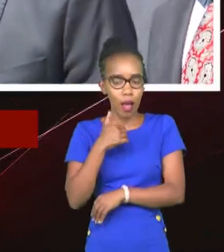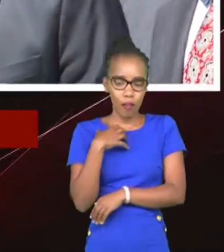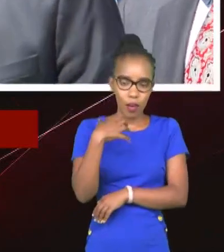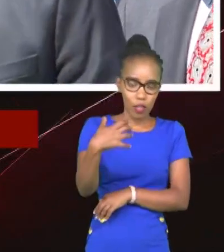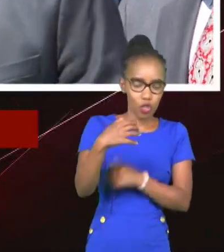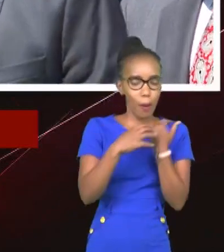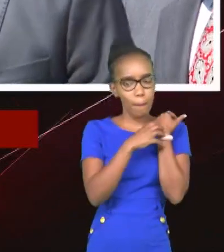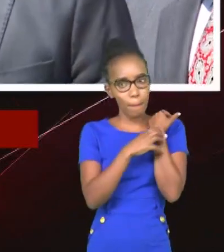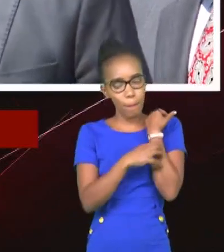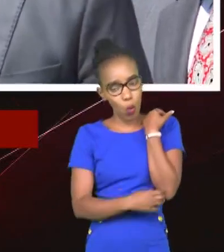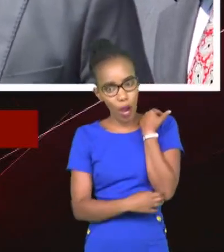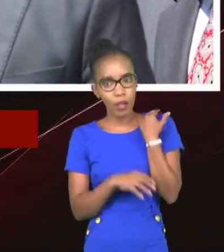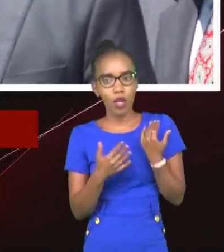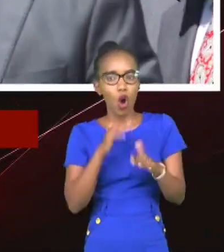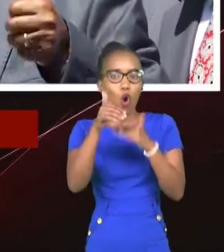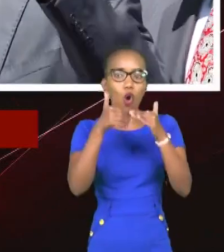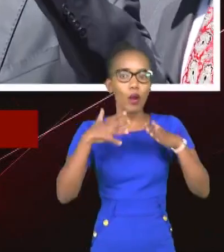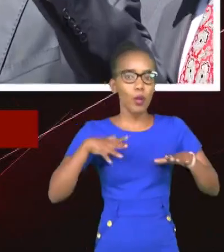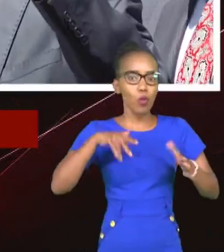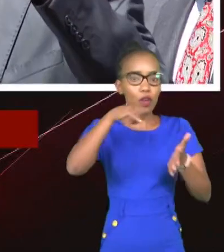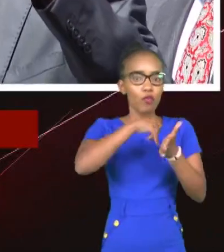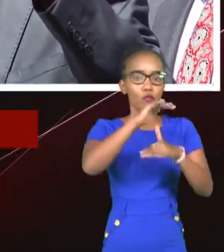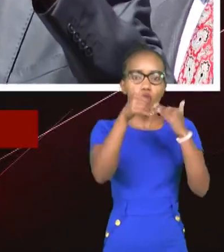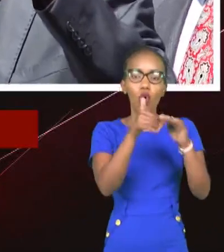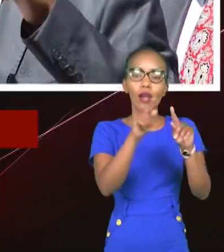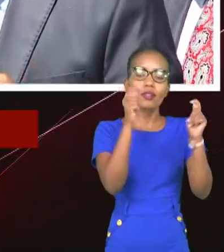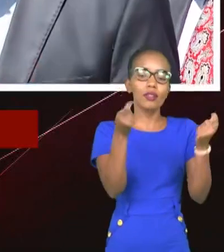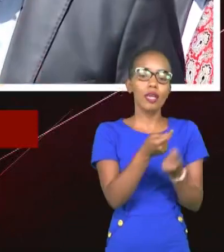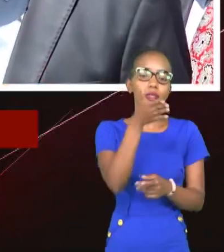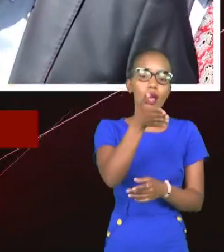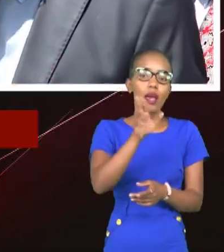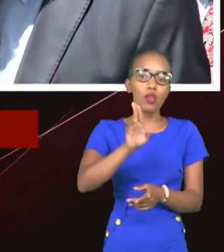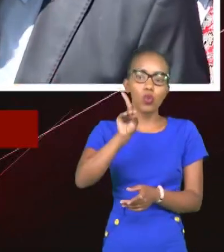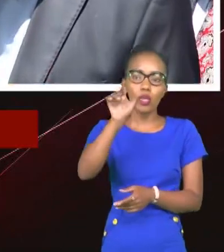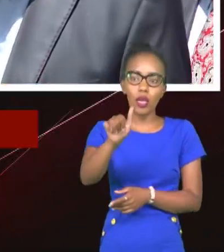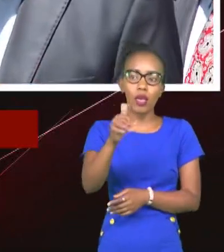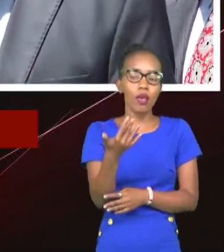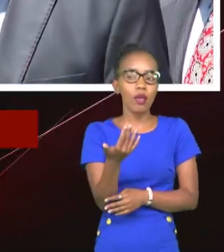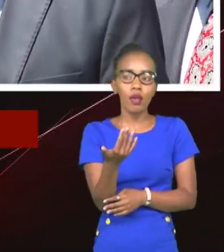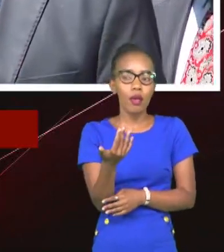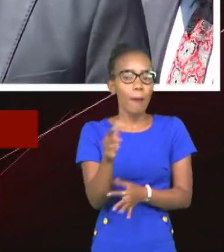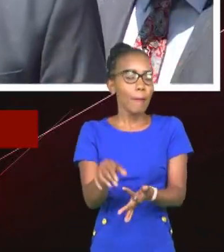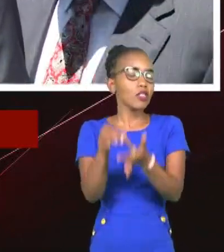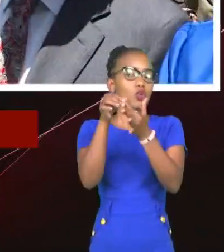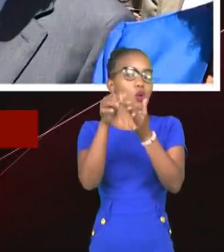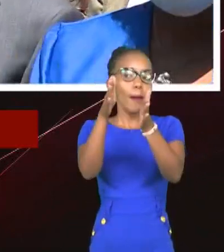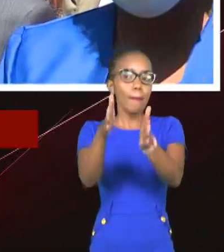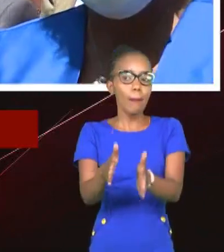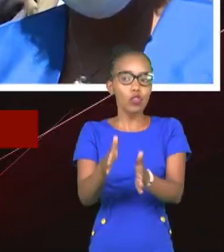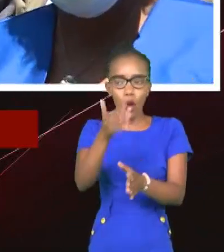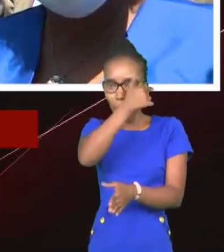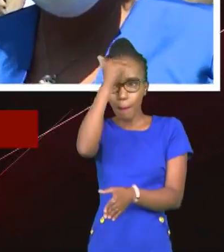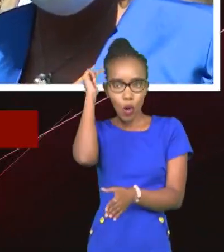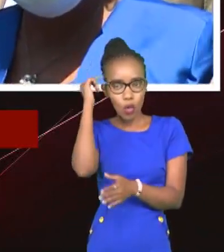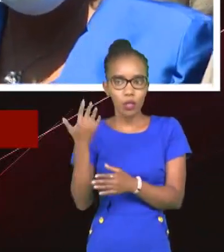at the poor, it looks at everybody, it looks at all the tribe. There is no particular person, because they